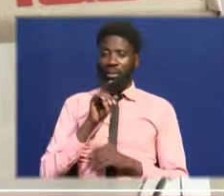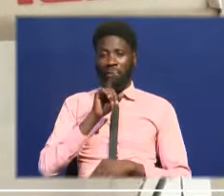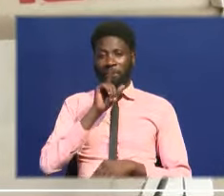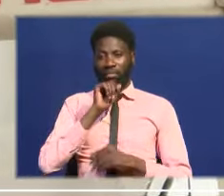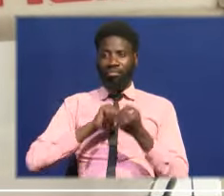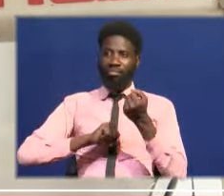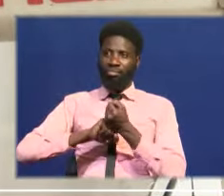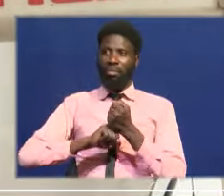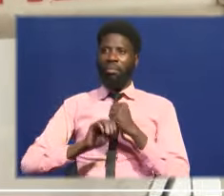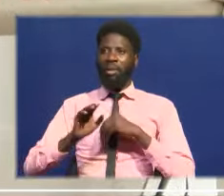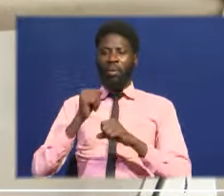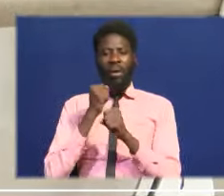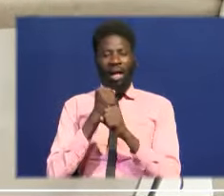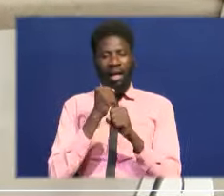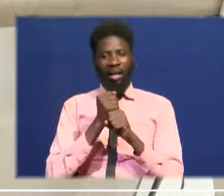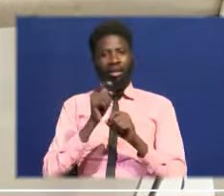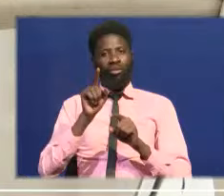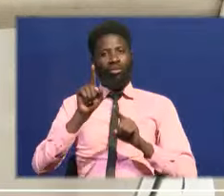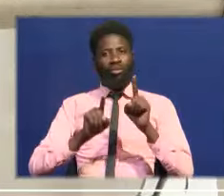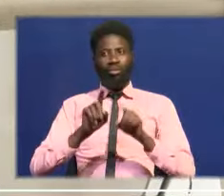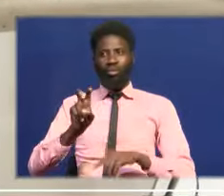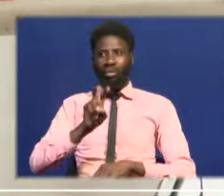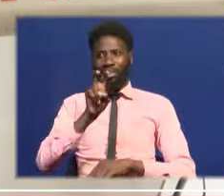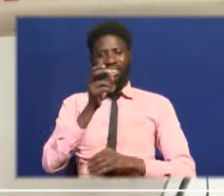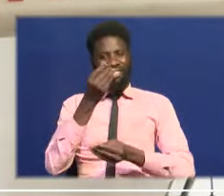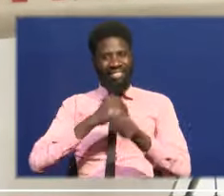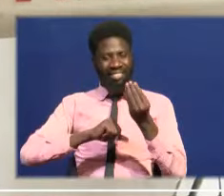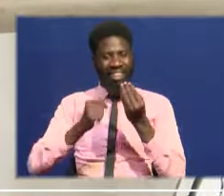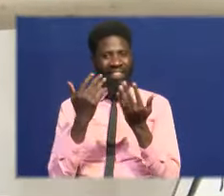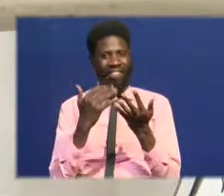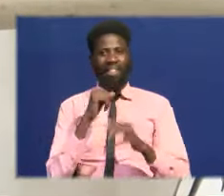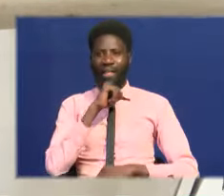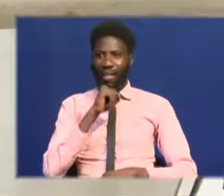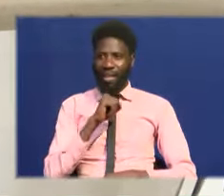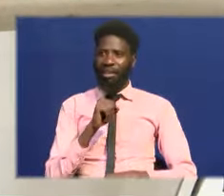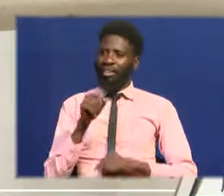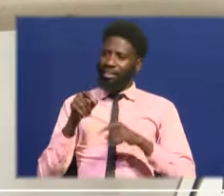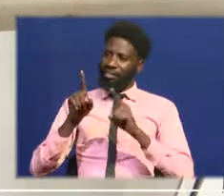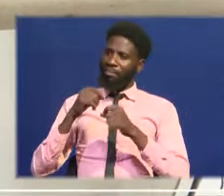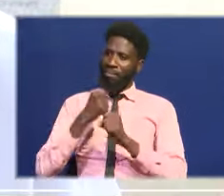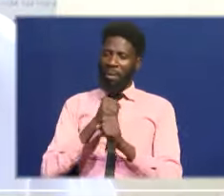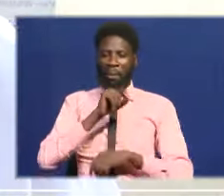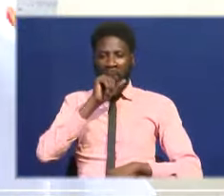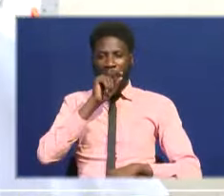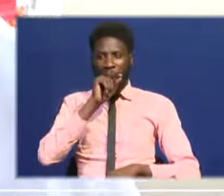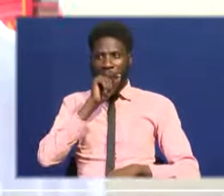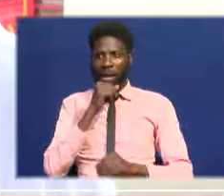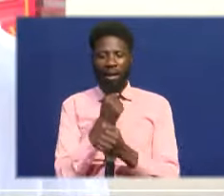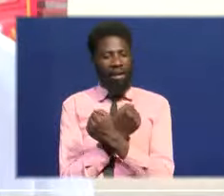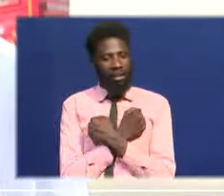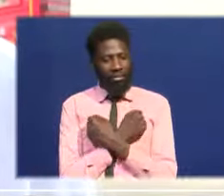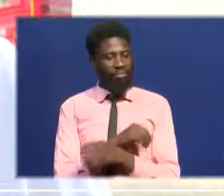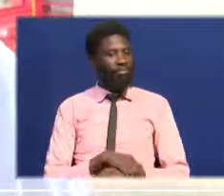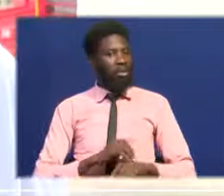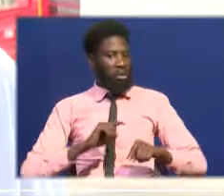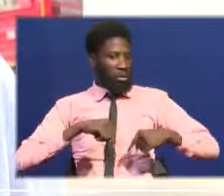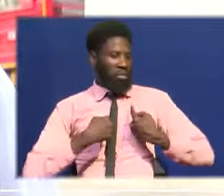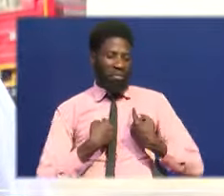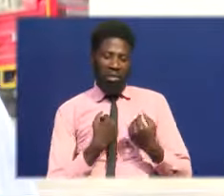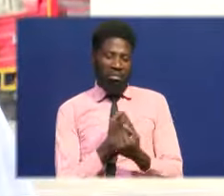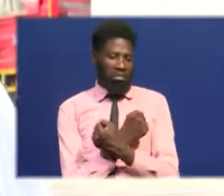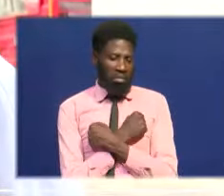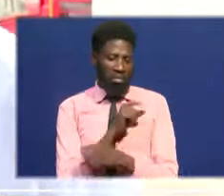background in the tourism sector, selling artifacts and souvenirs, will see him develop a love for the birds. Just love them, and then I feed them